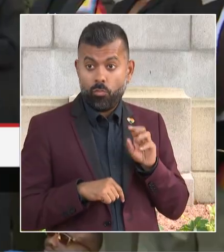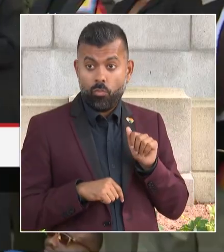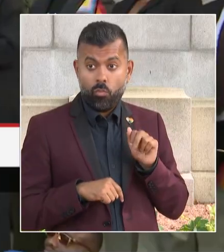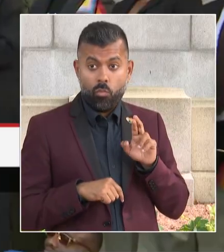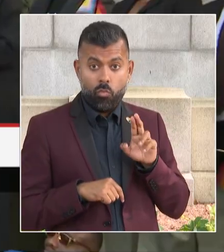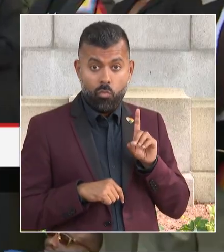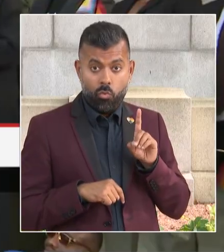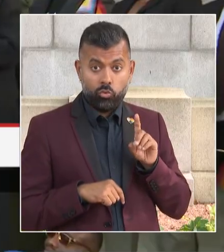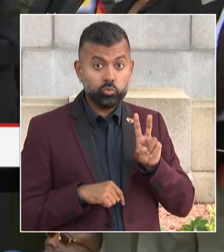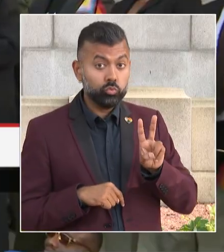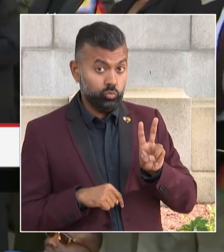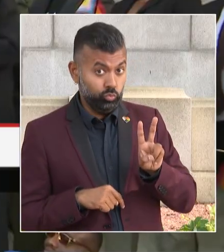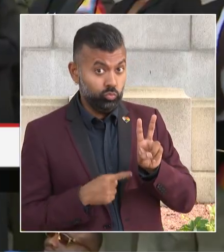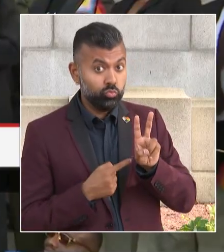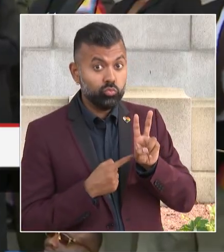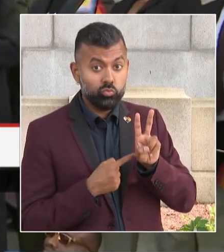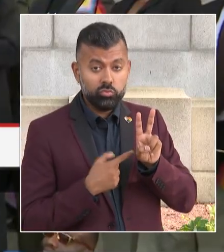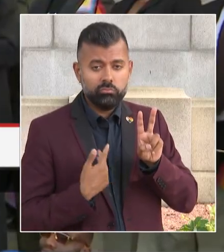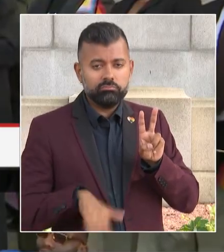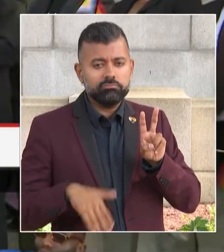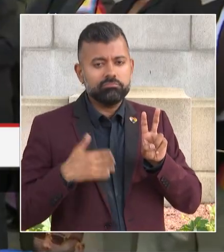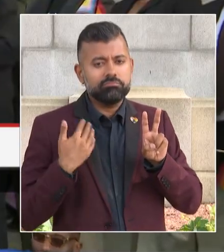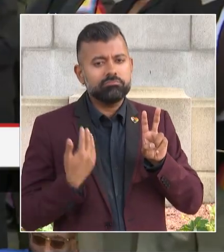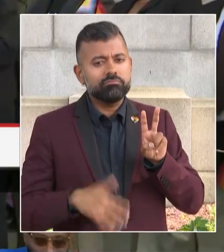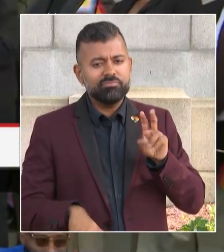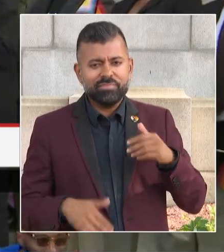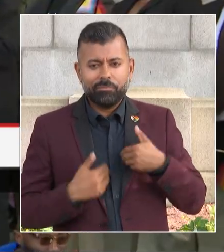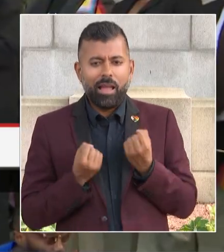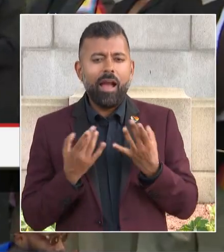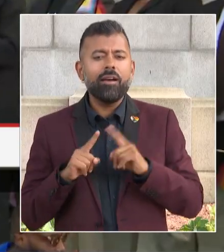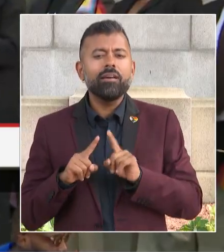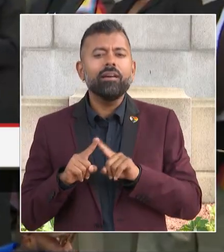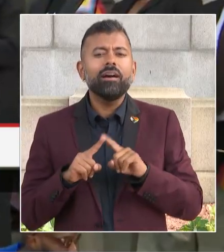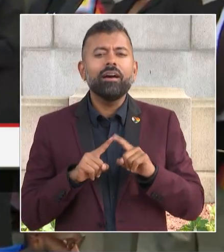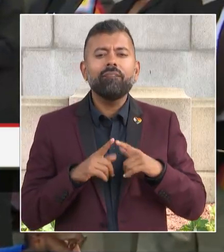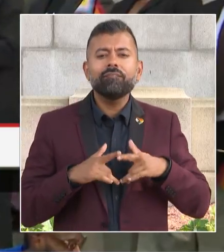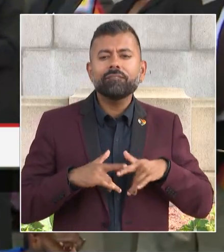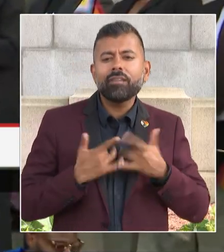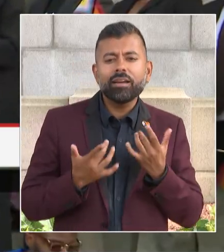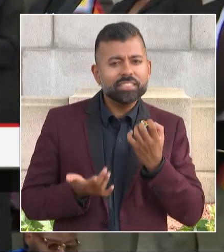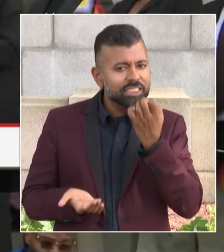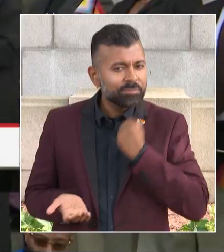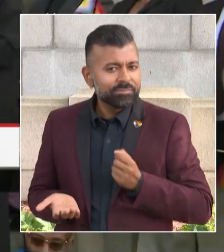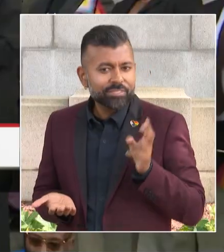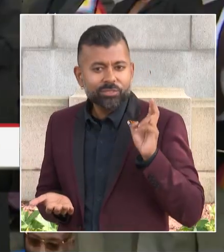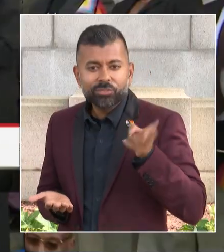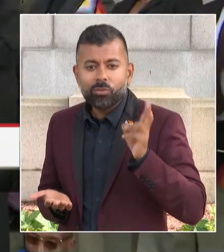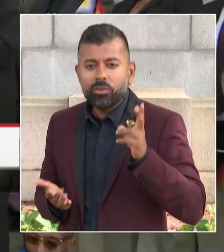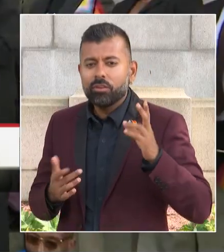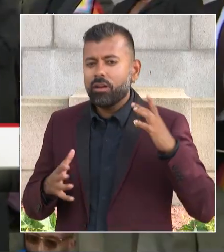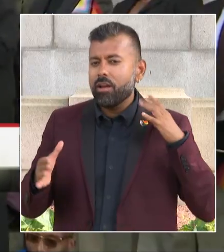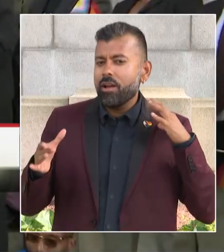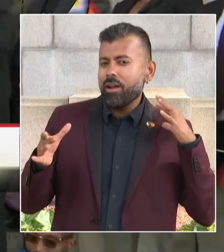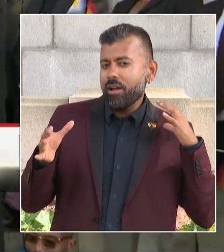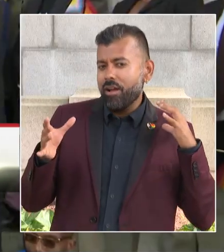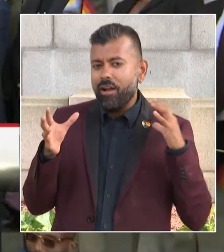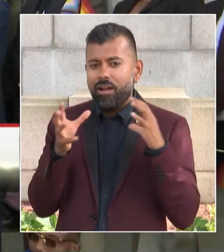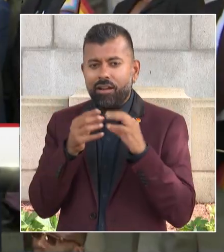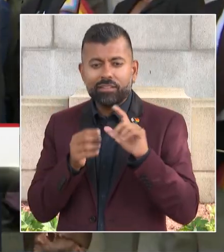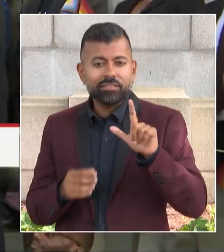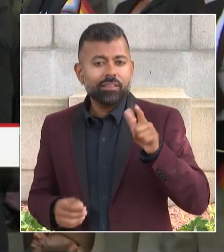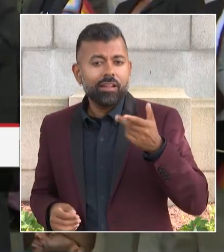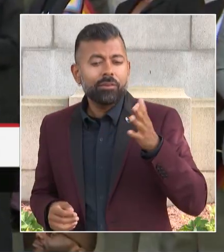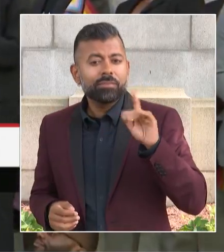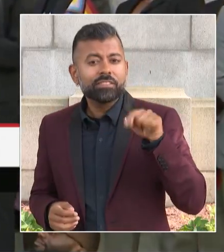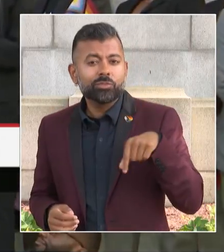Circle, and Shaw, that have a rich LGBTQ history and that we live proudly every single day throughout the year.